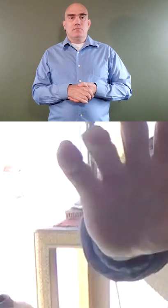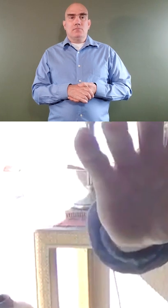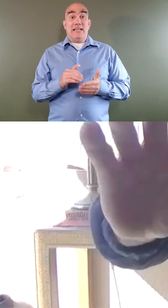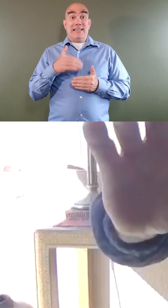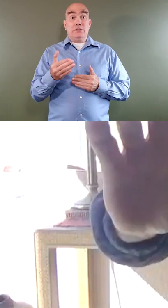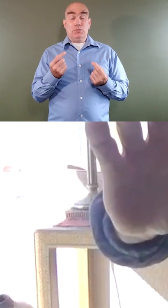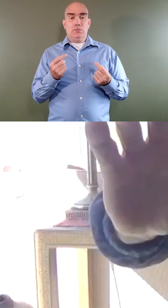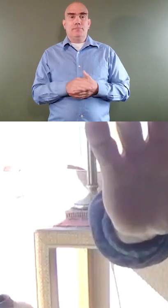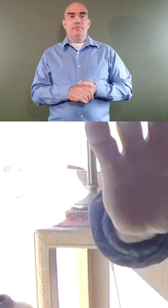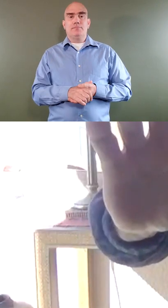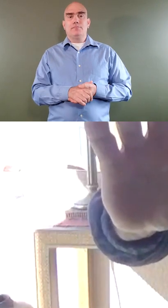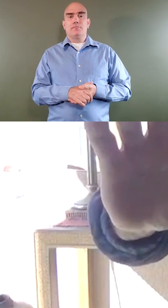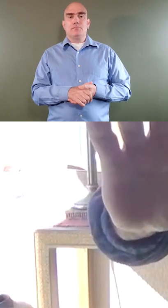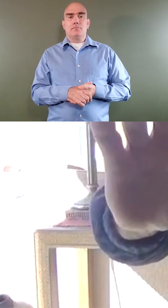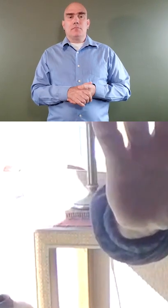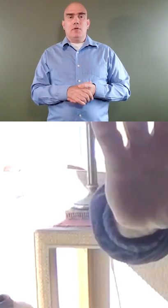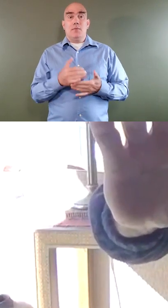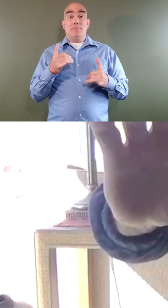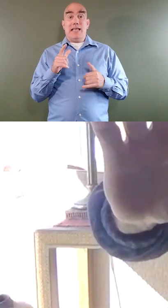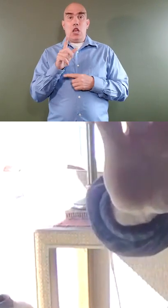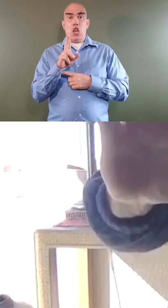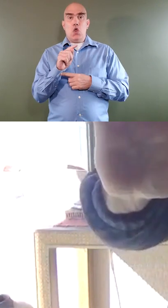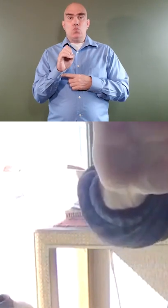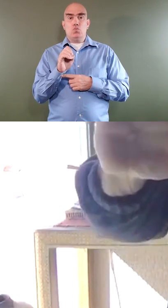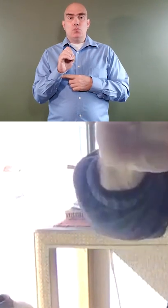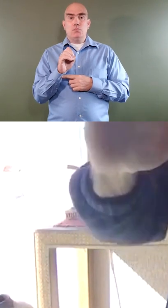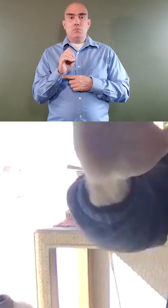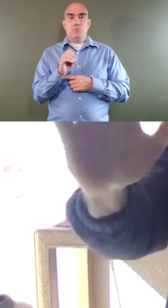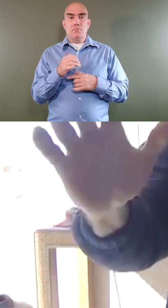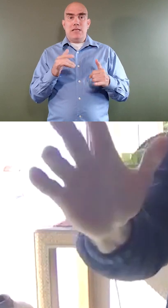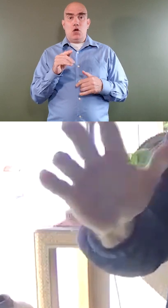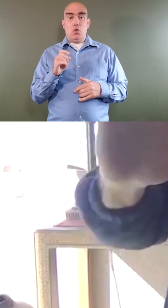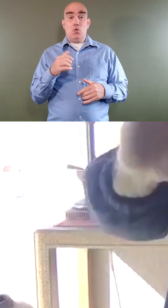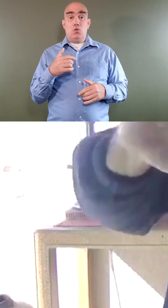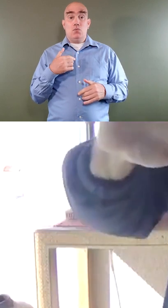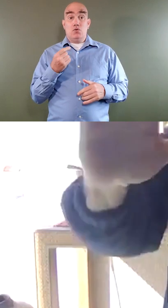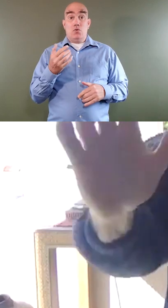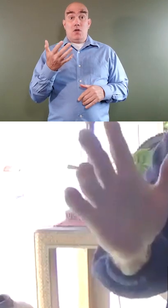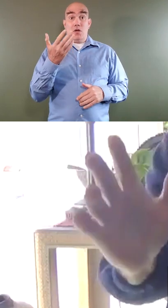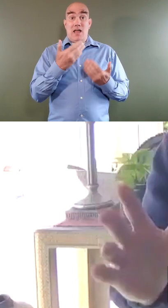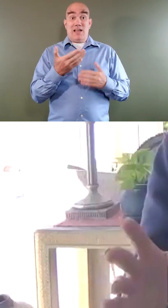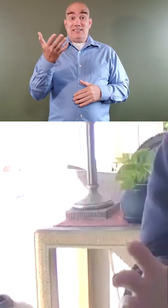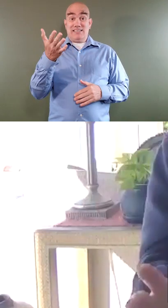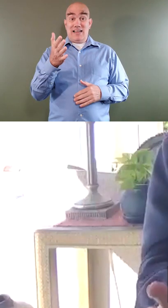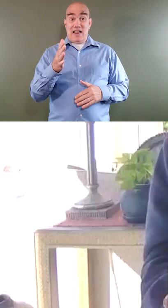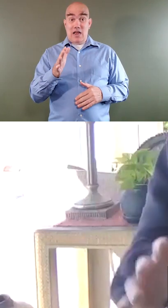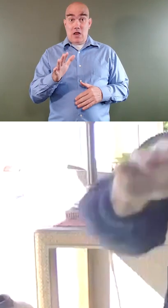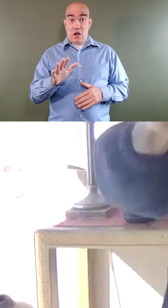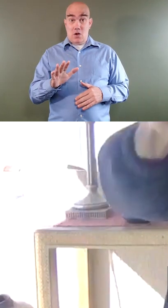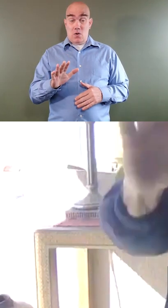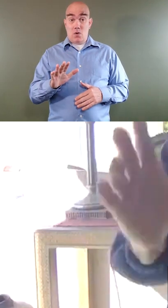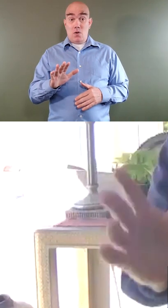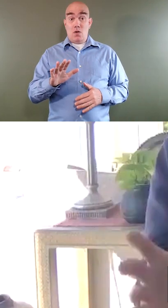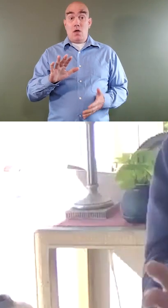Next move, play the loop. Play the loop, we bring the front hand down, the upper hand up in a kind of